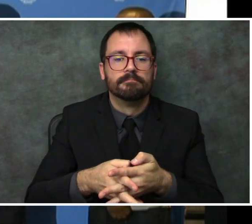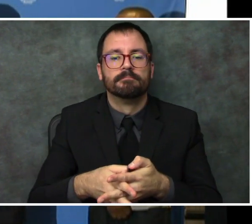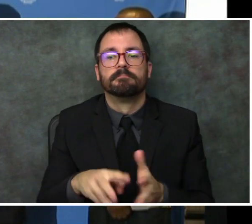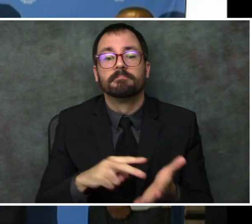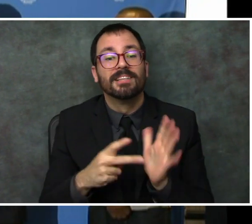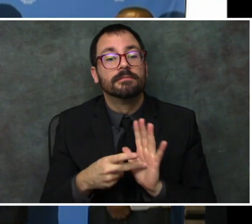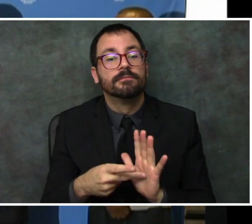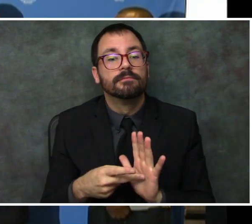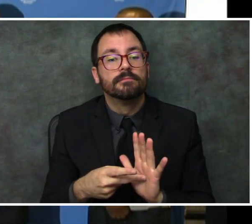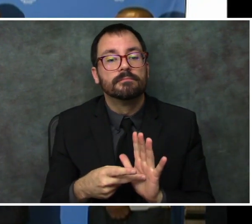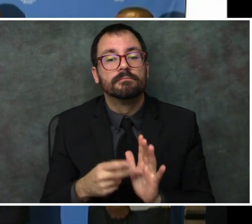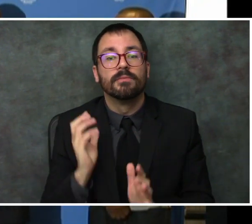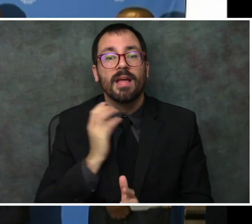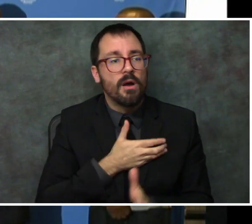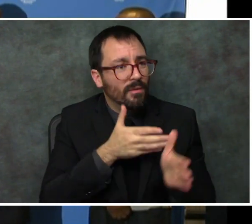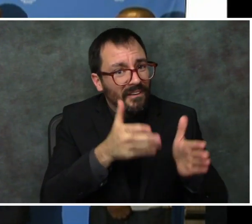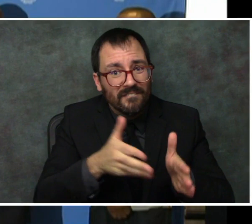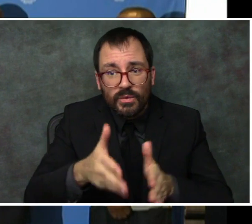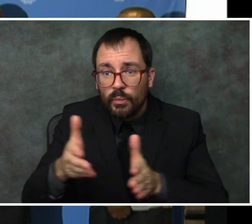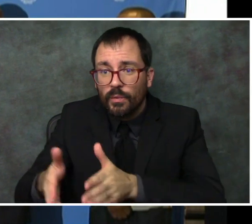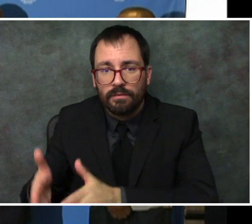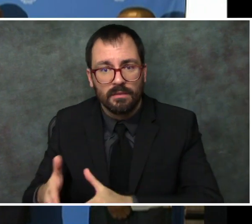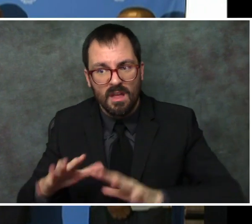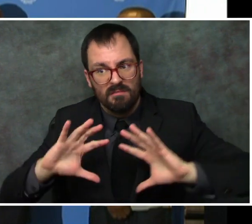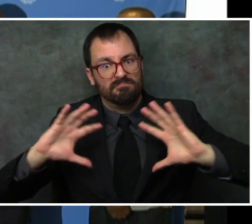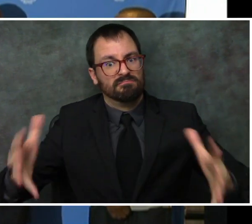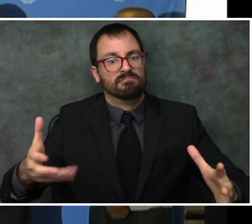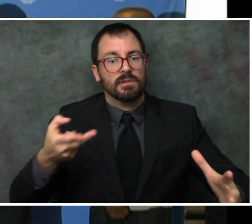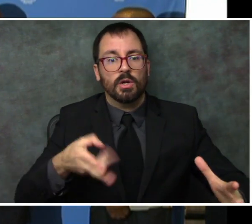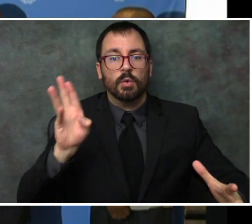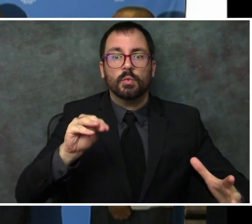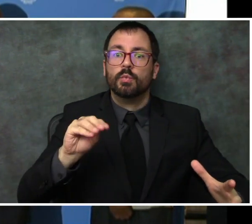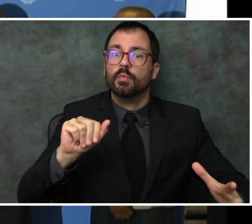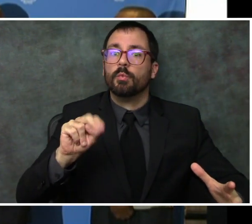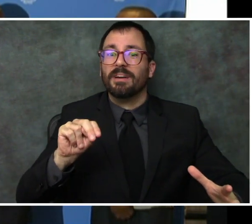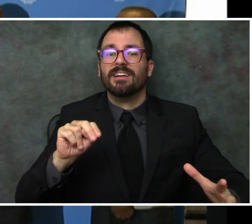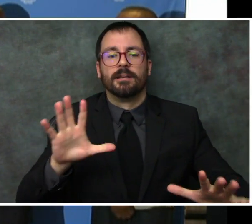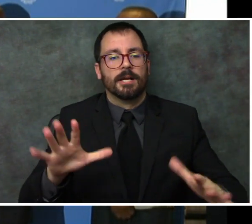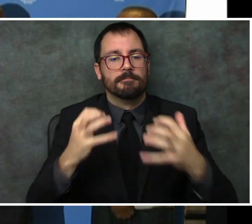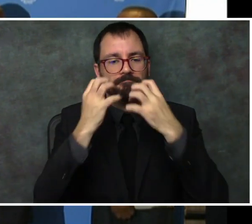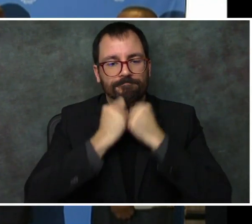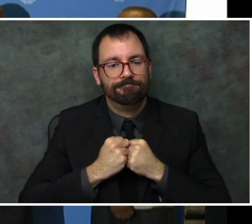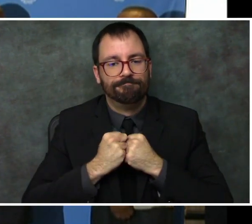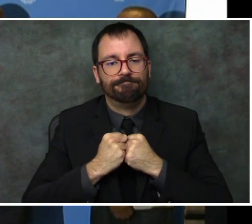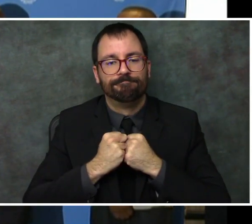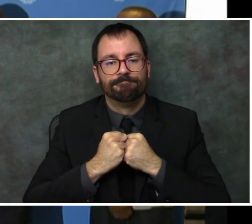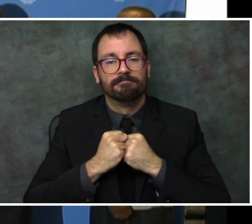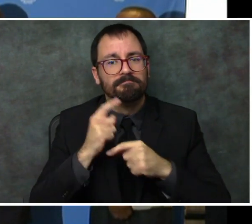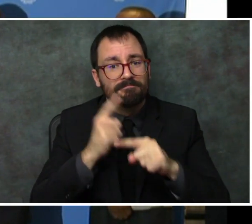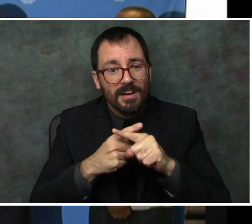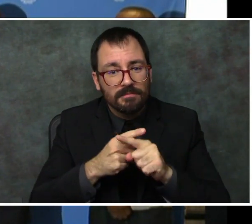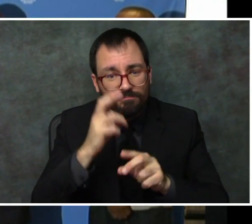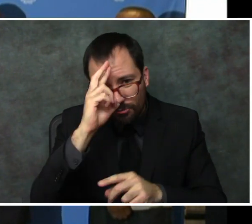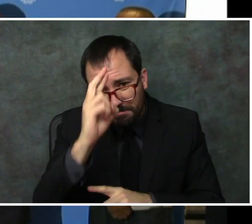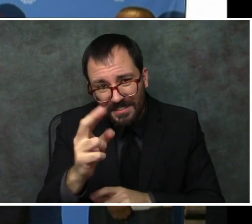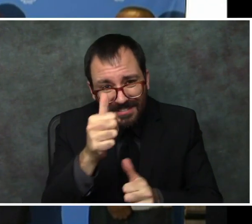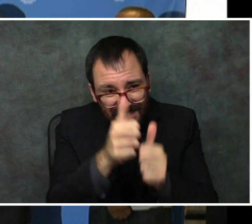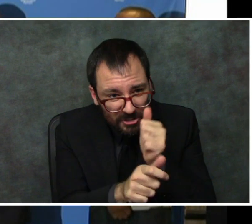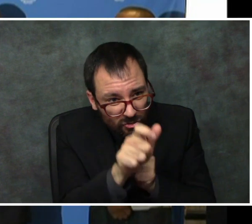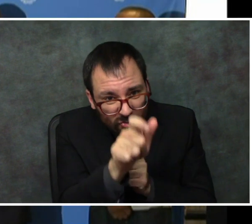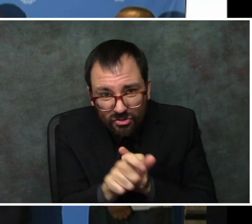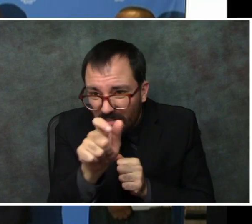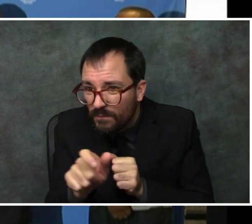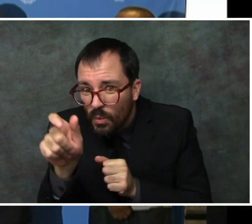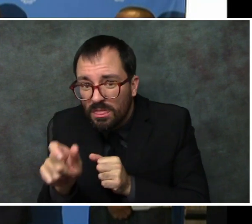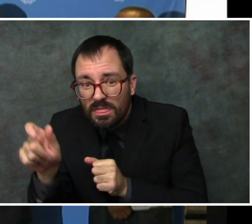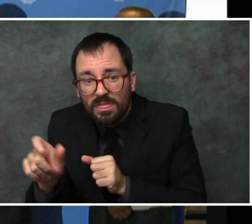our individual and collective humanity while also respecting the dignity and worth of each member of our